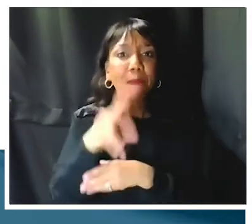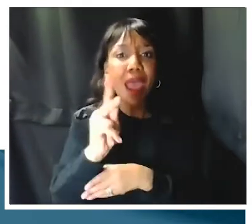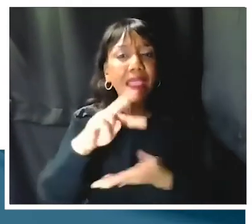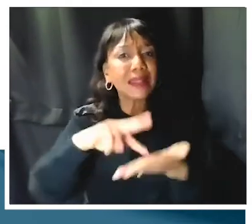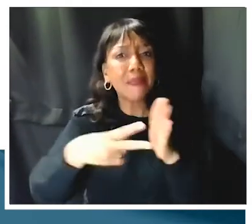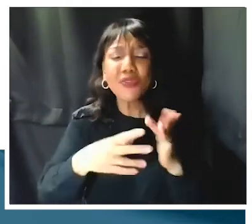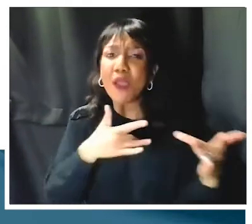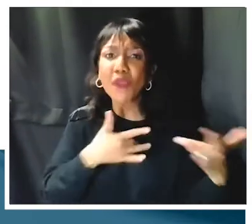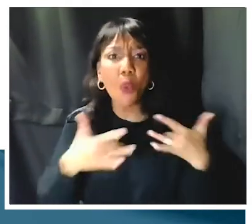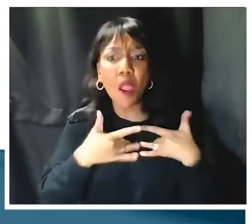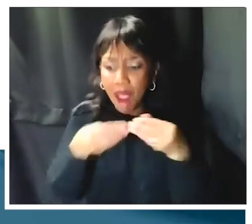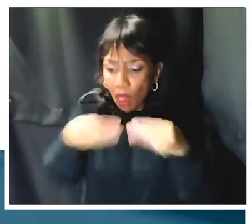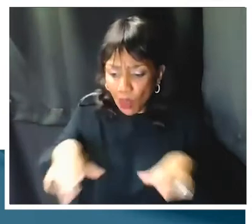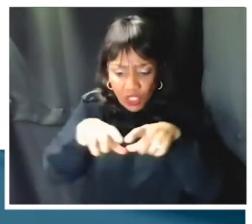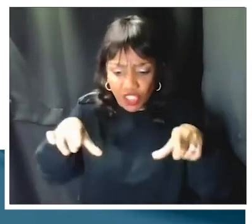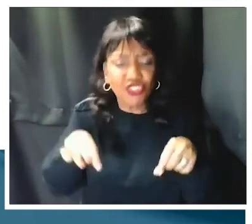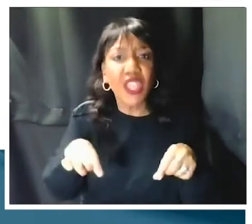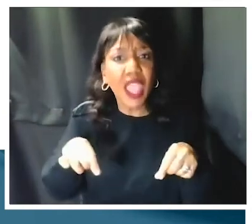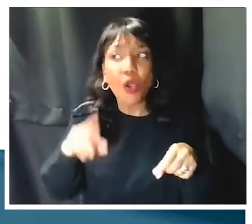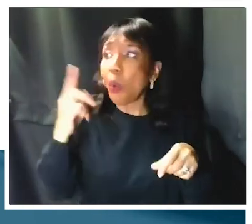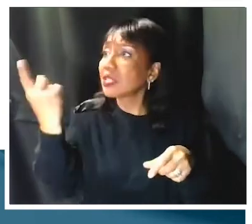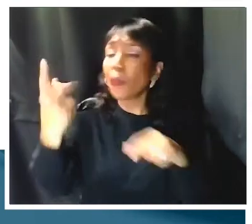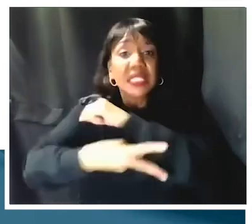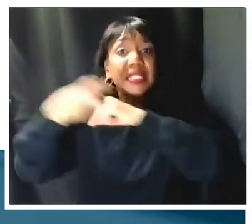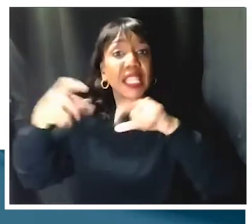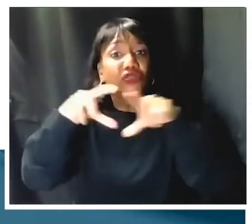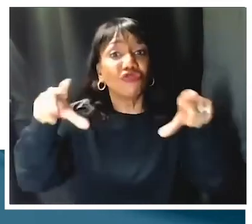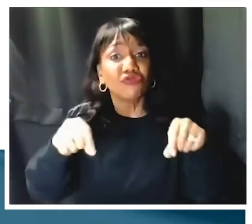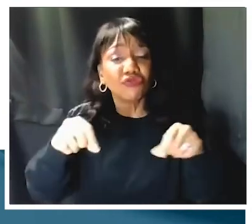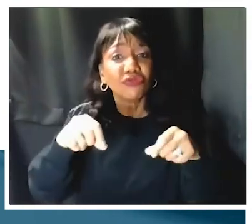don't have to worry about losing it or it being stolen.